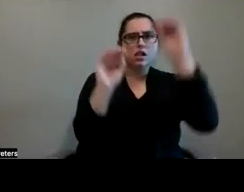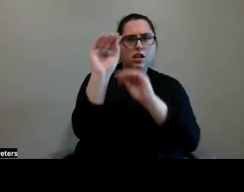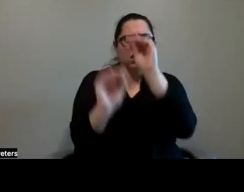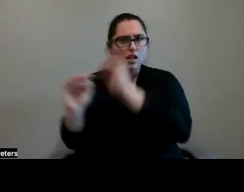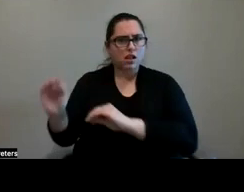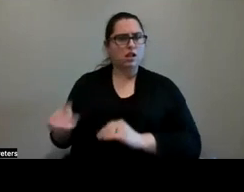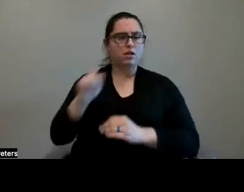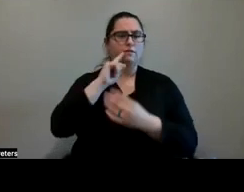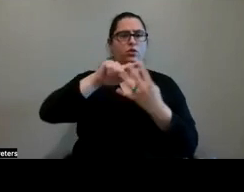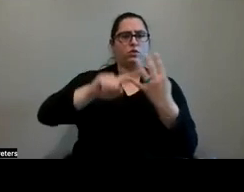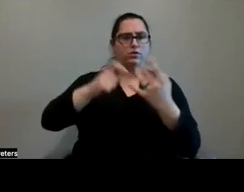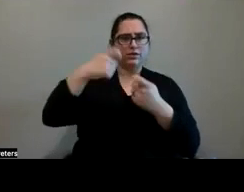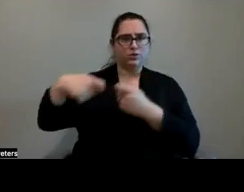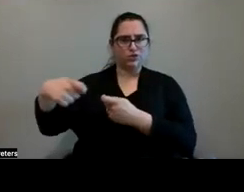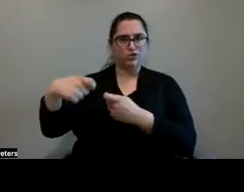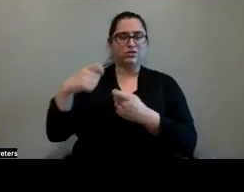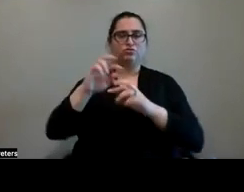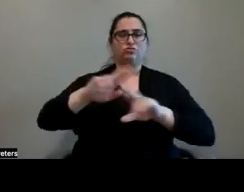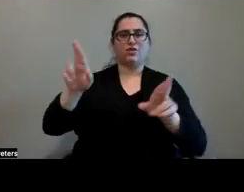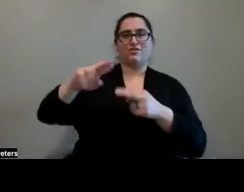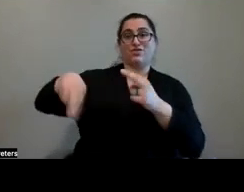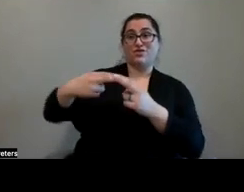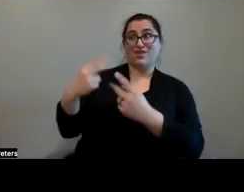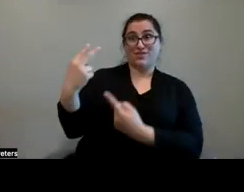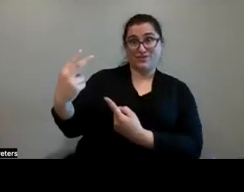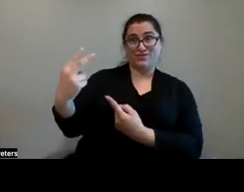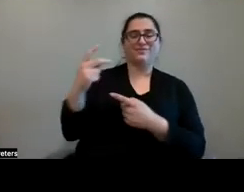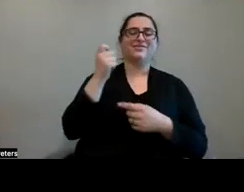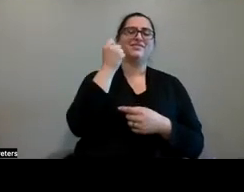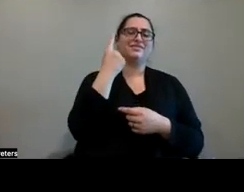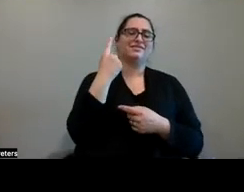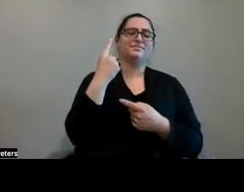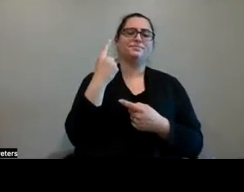substitutions in round 2, and I guess thankfully the